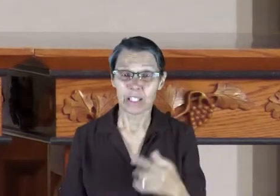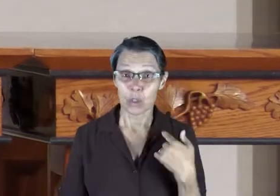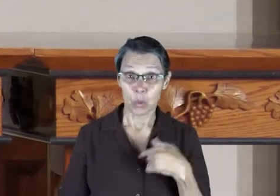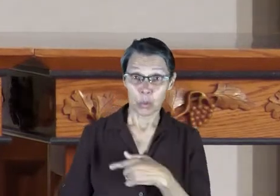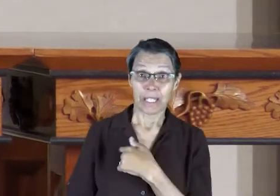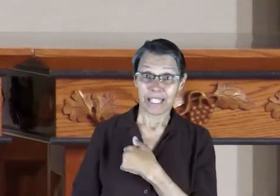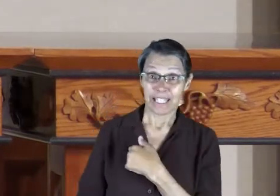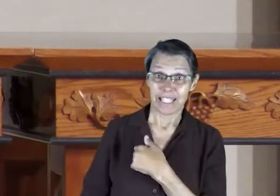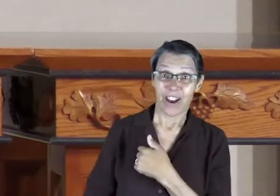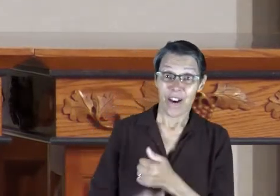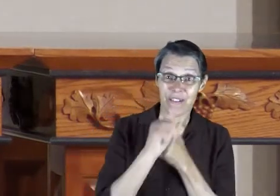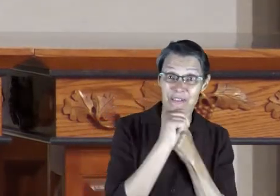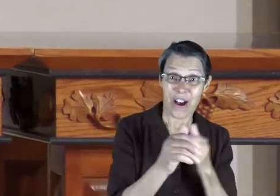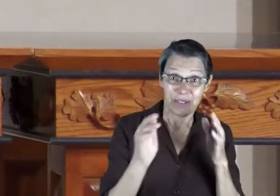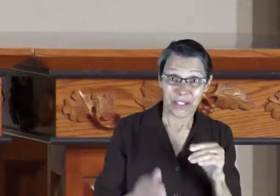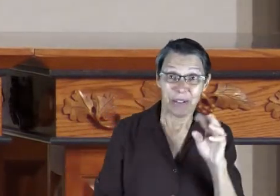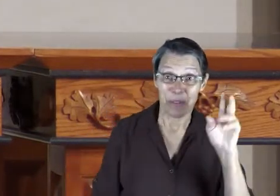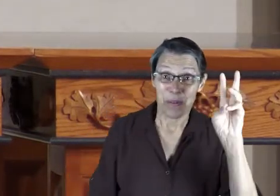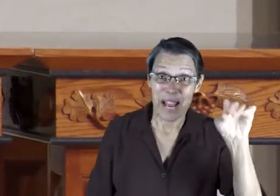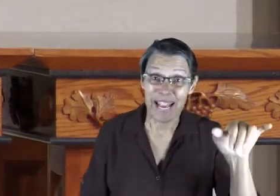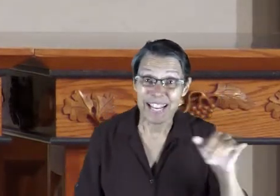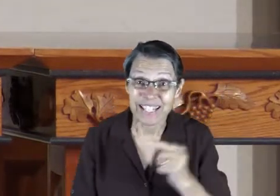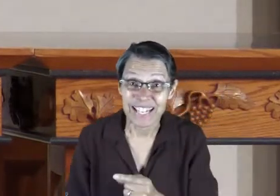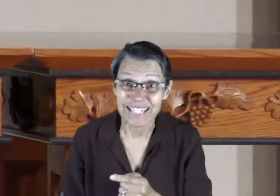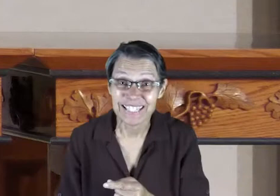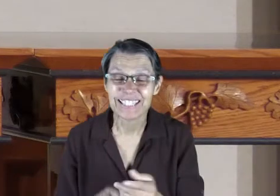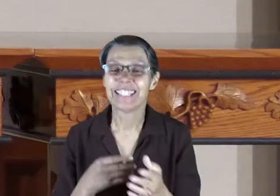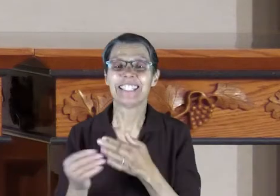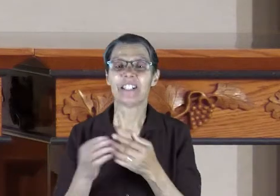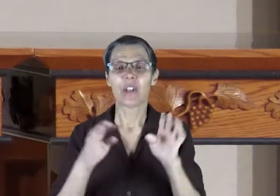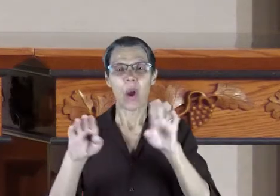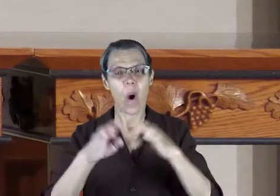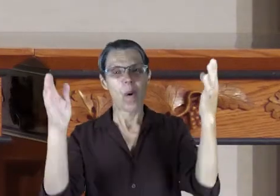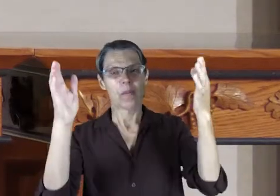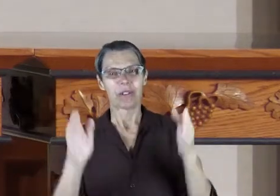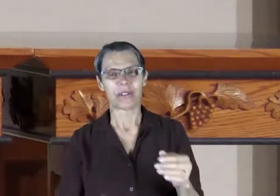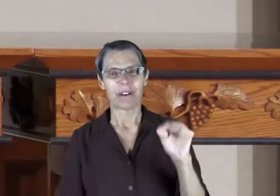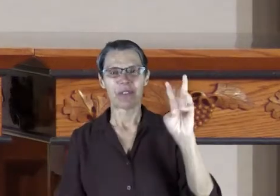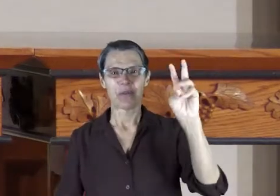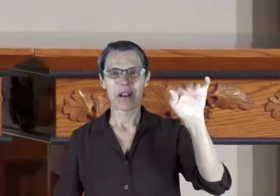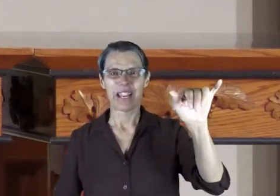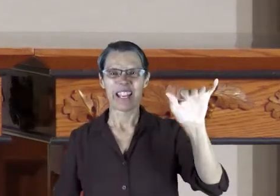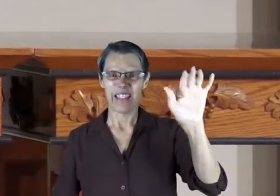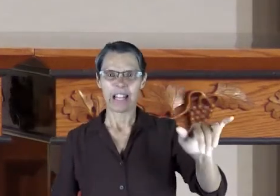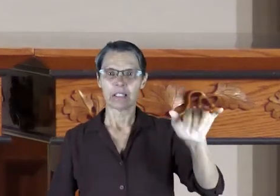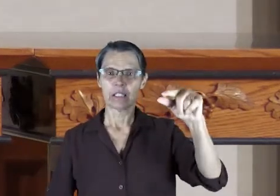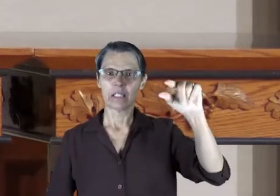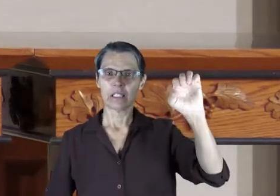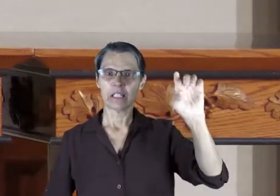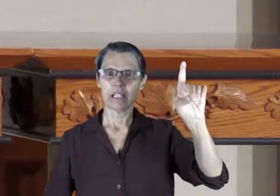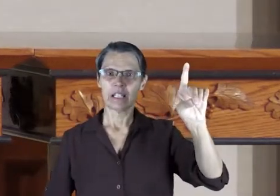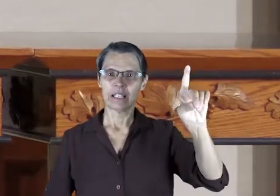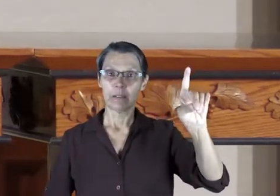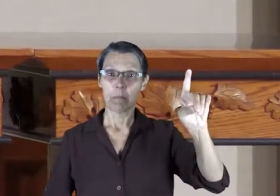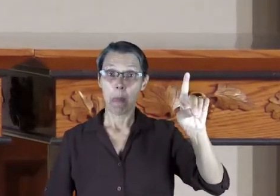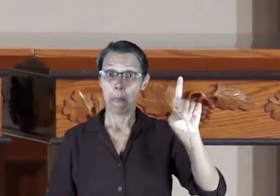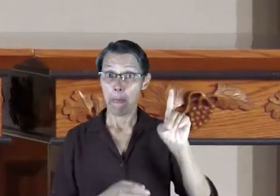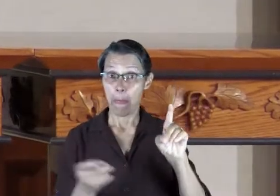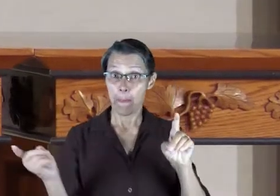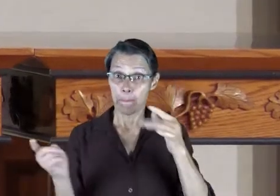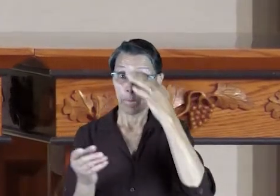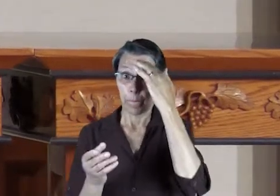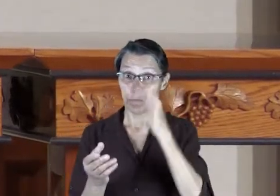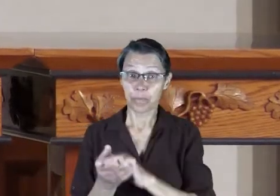followers of Jesus, for us, were called followers of the way. So the opener of the way is how they knew God. And